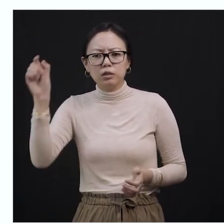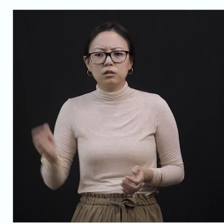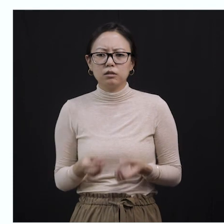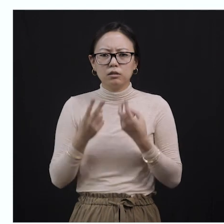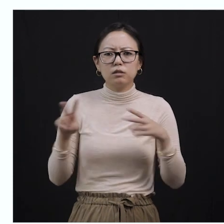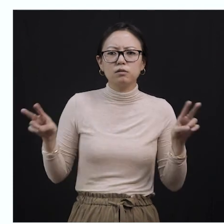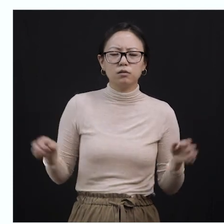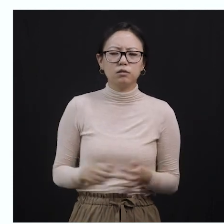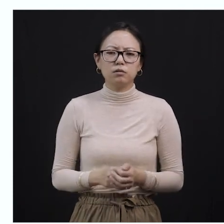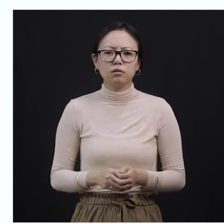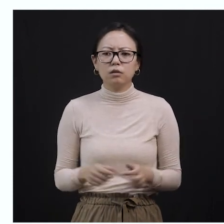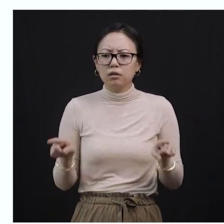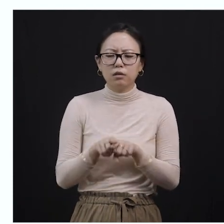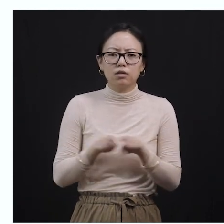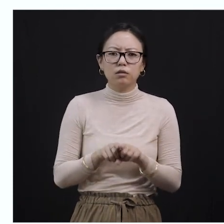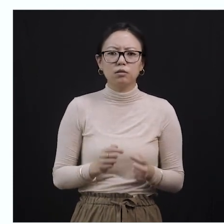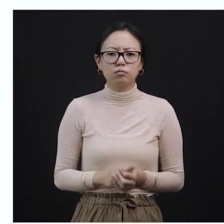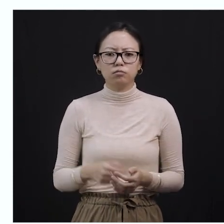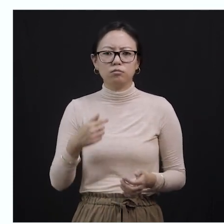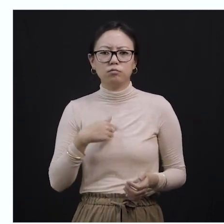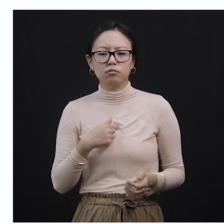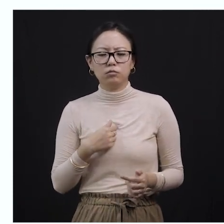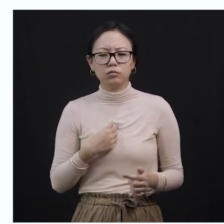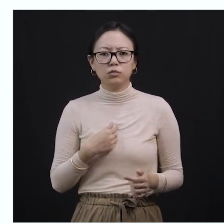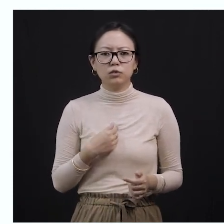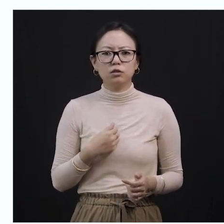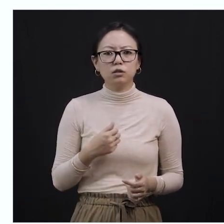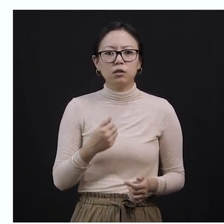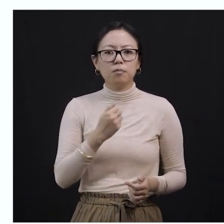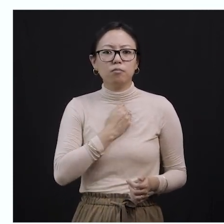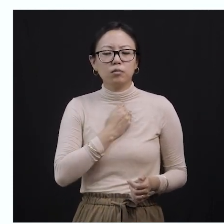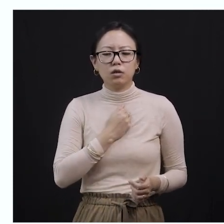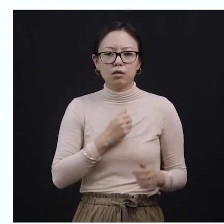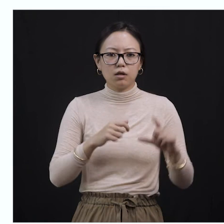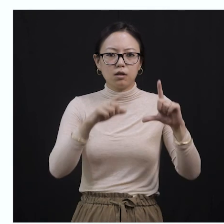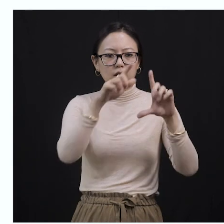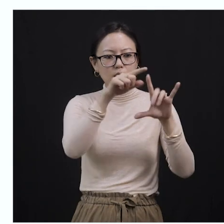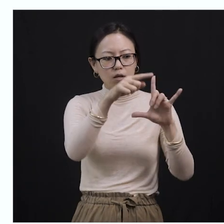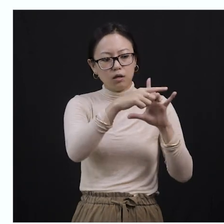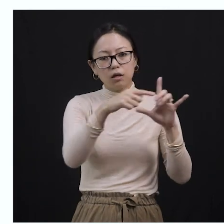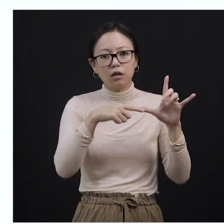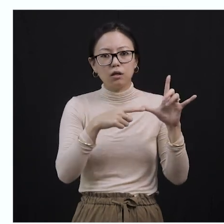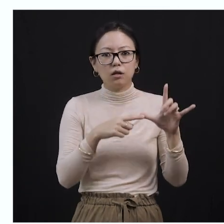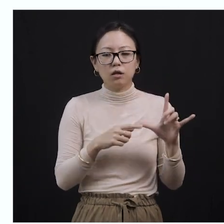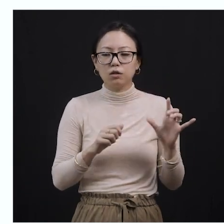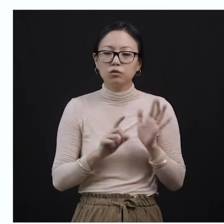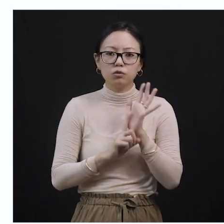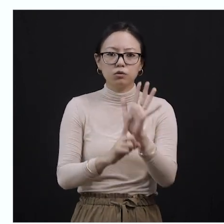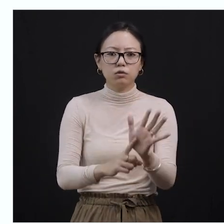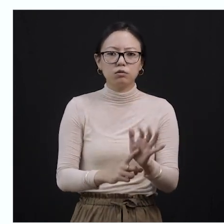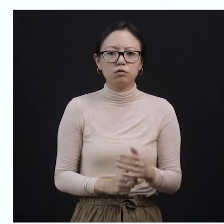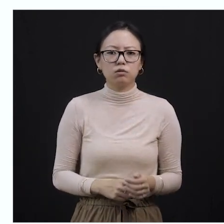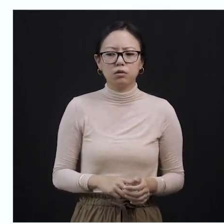small student puts out his or her hand, our hand will differ in size. Mine will be bigger, theirs will be smaller,